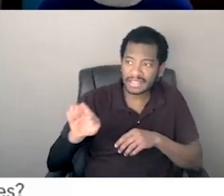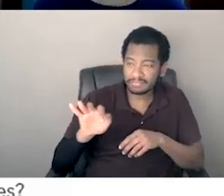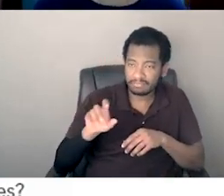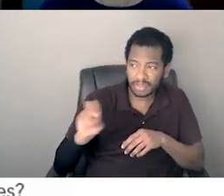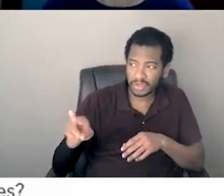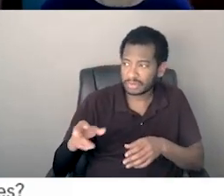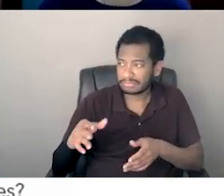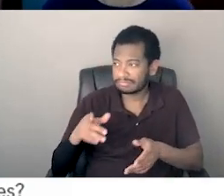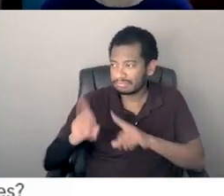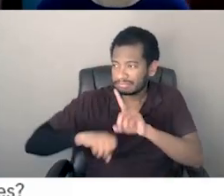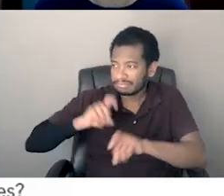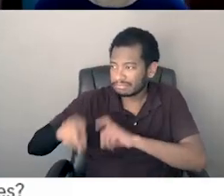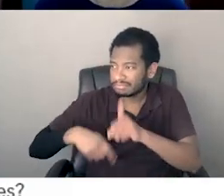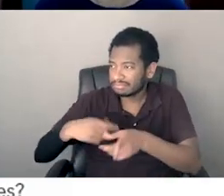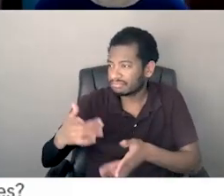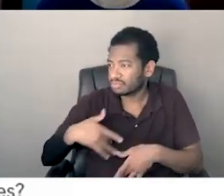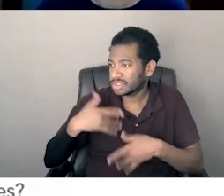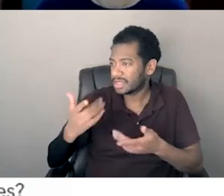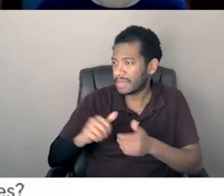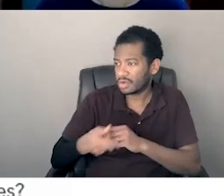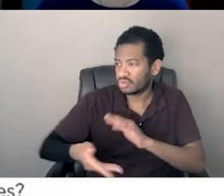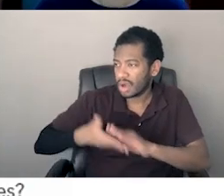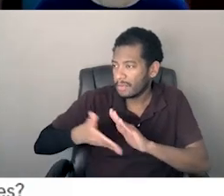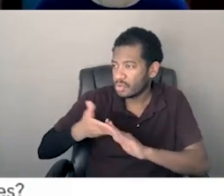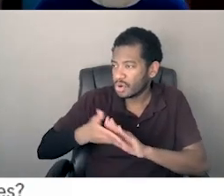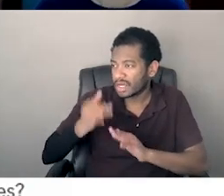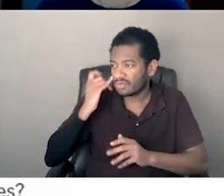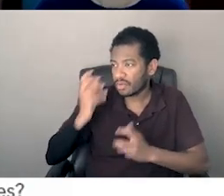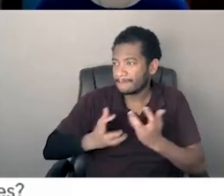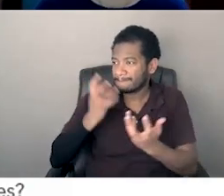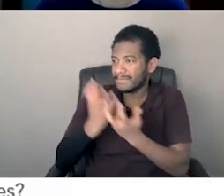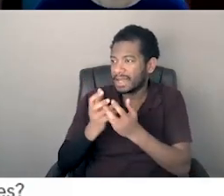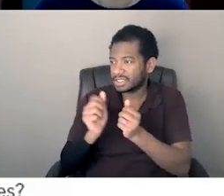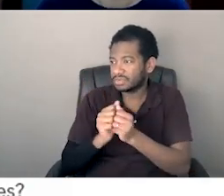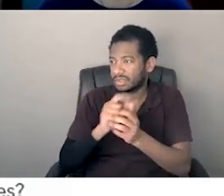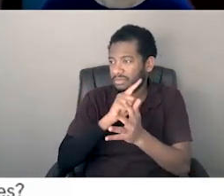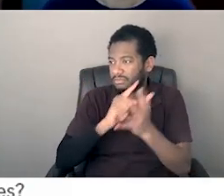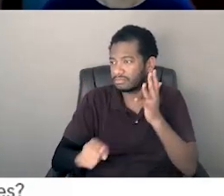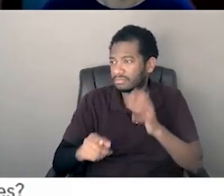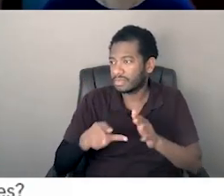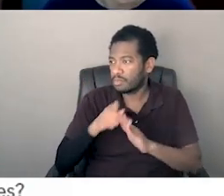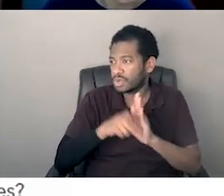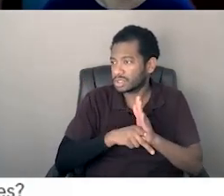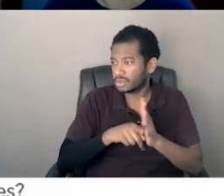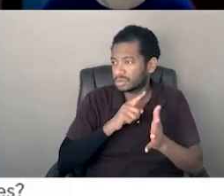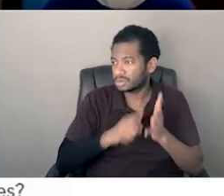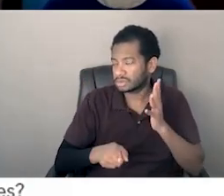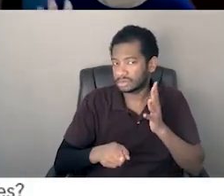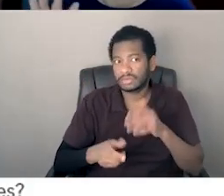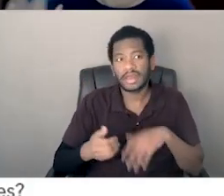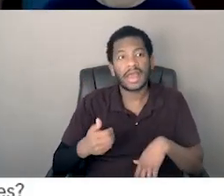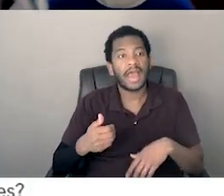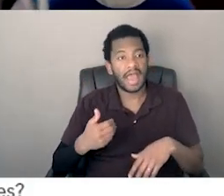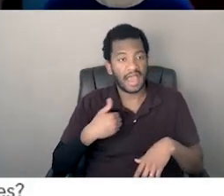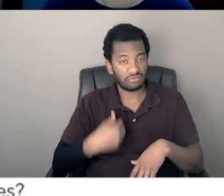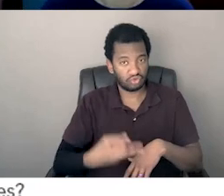more about how they're operating, whether or not they're aligned with these principles. So there's formal language options and plain language options.